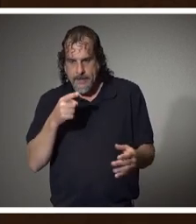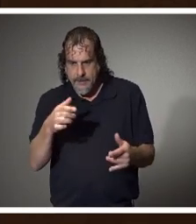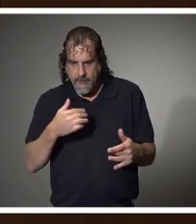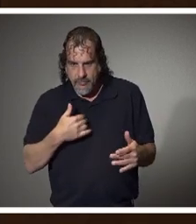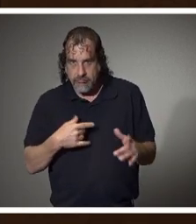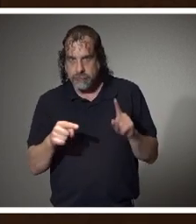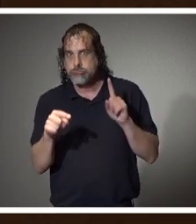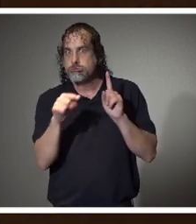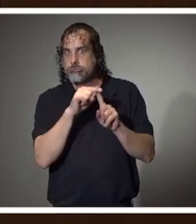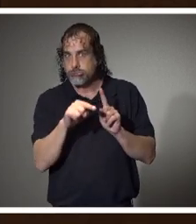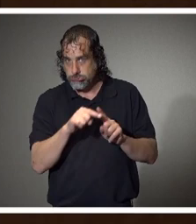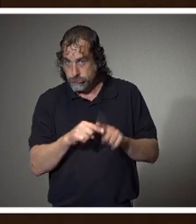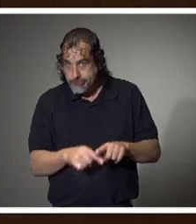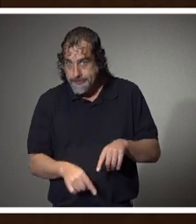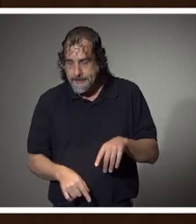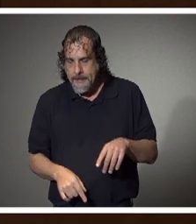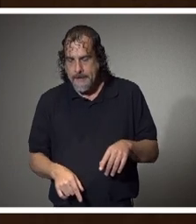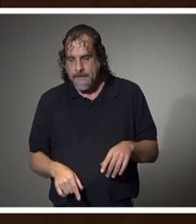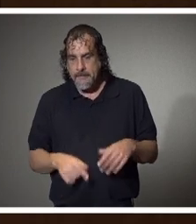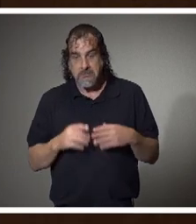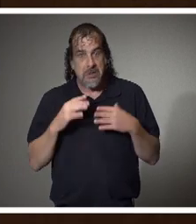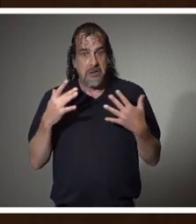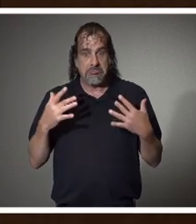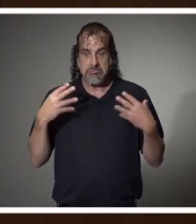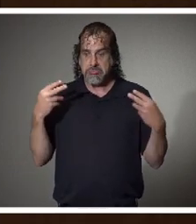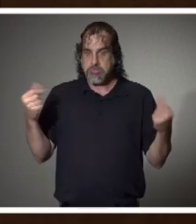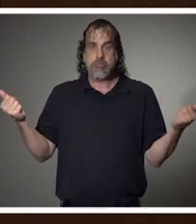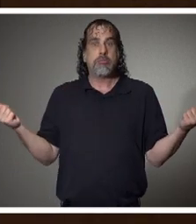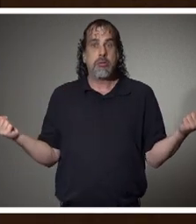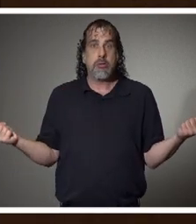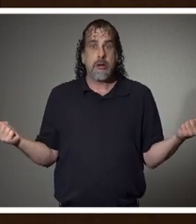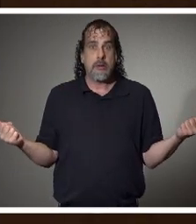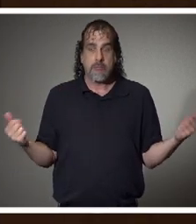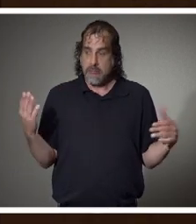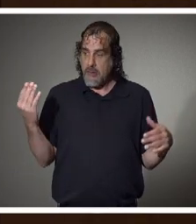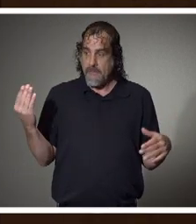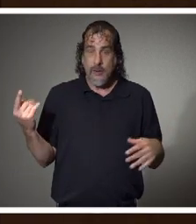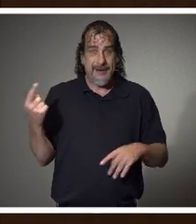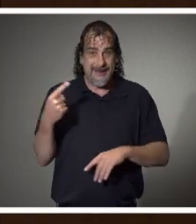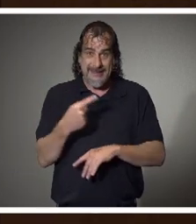COVID and you are no longer symptomatic and it's been 14